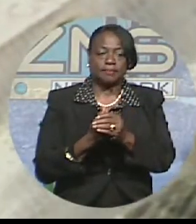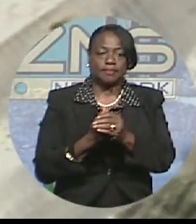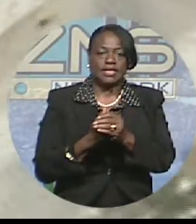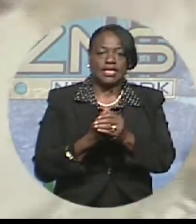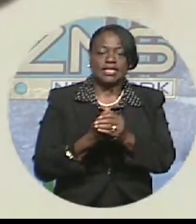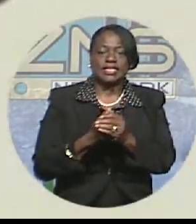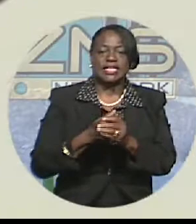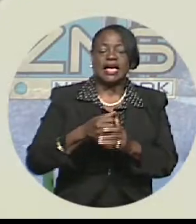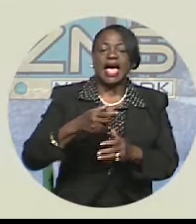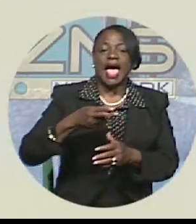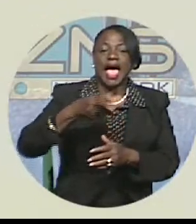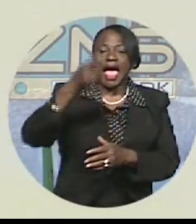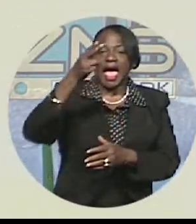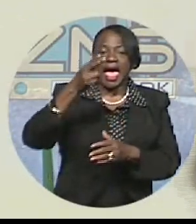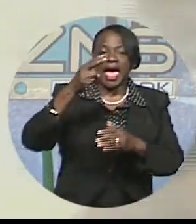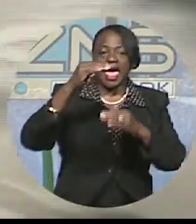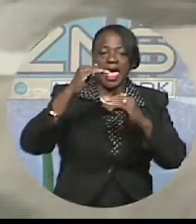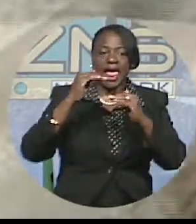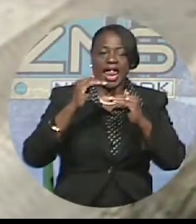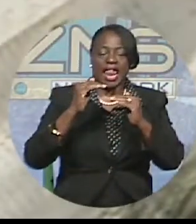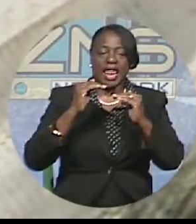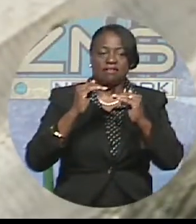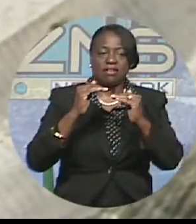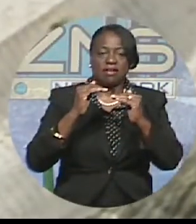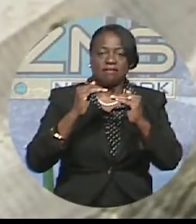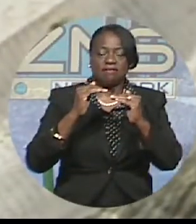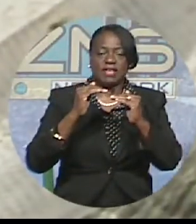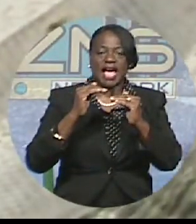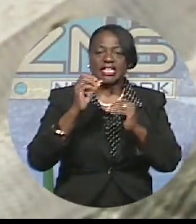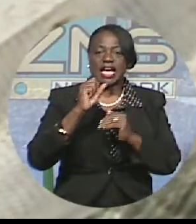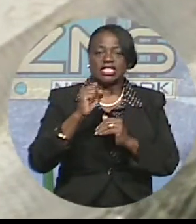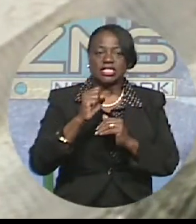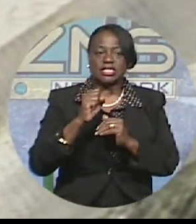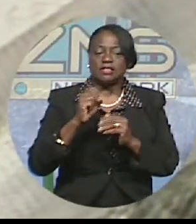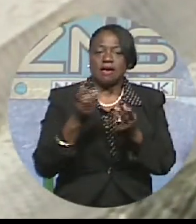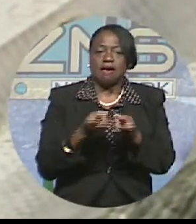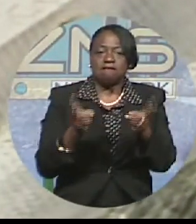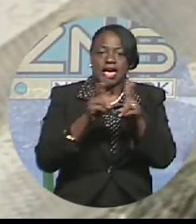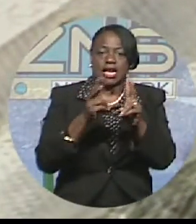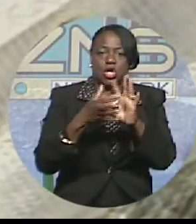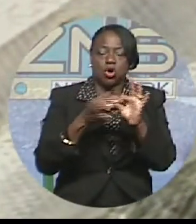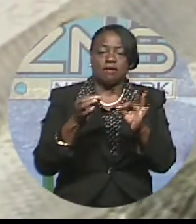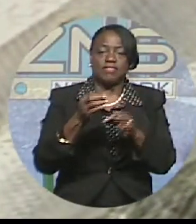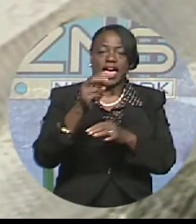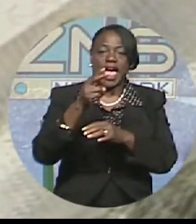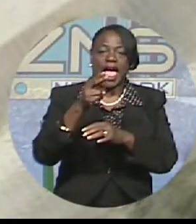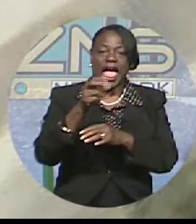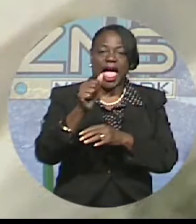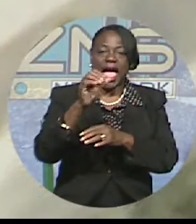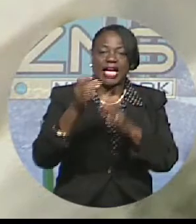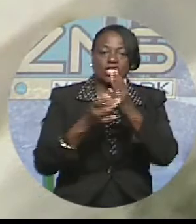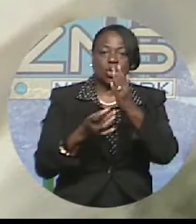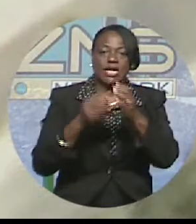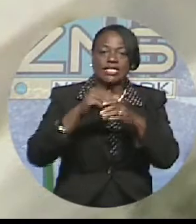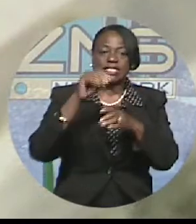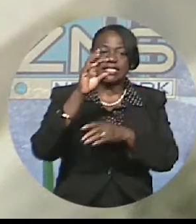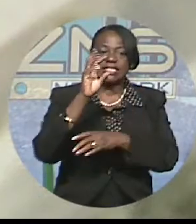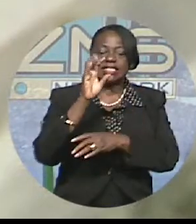level of psychoactive compound per its volume. Seymour says the value of the hash oil discovered is